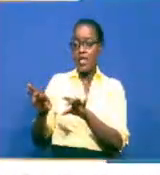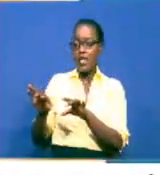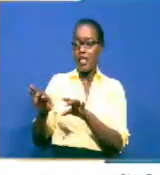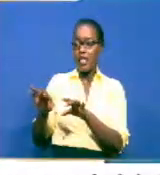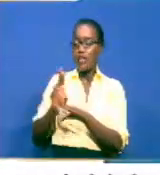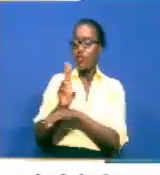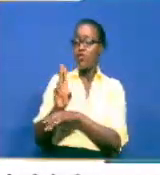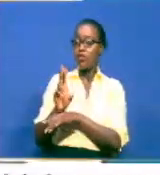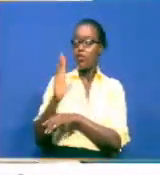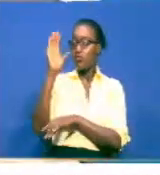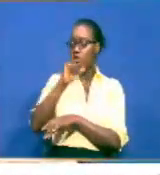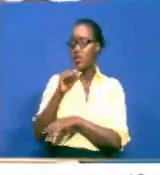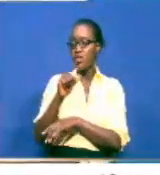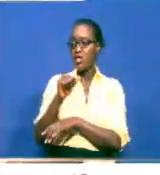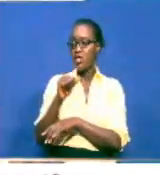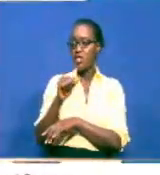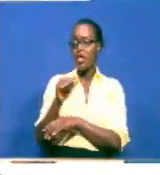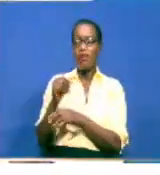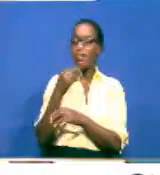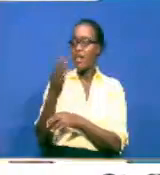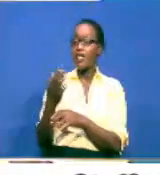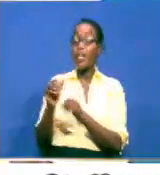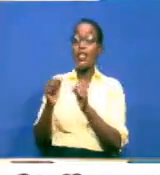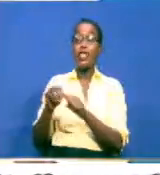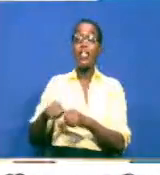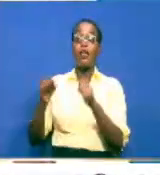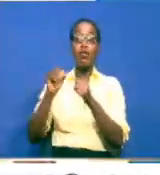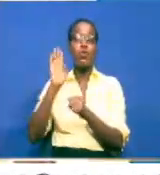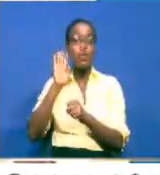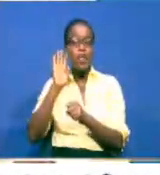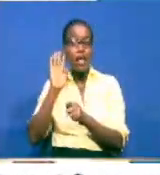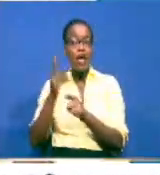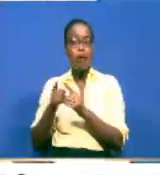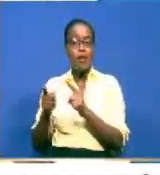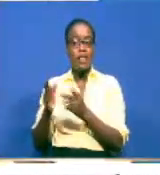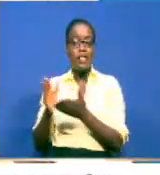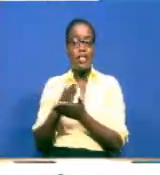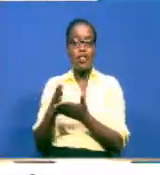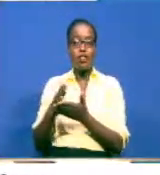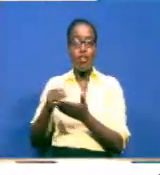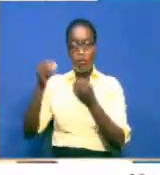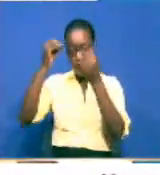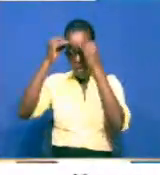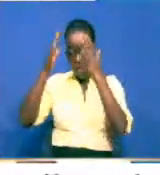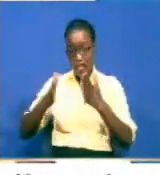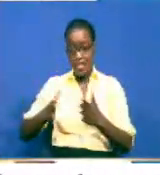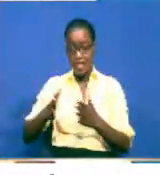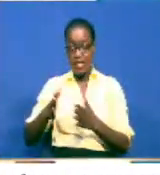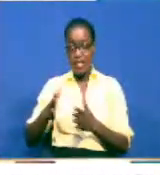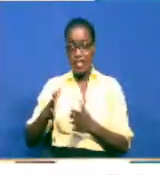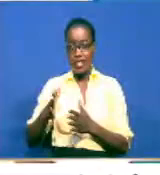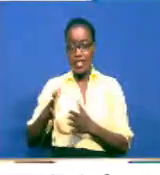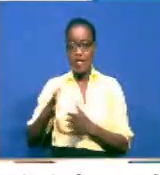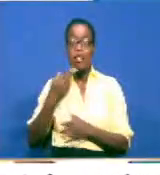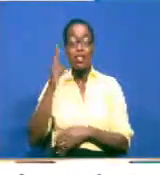on anything, mm-hmm. and they're able to hear. But there's a section of learners that is